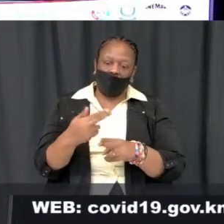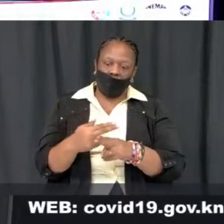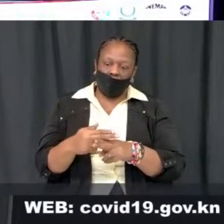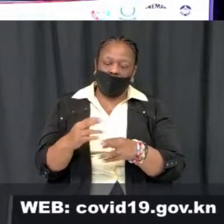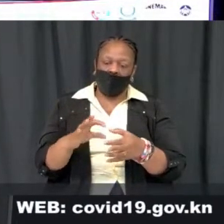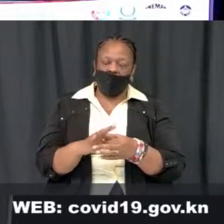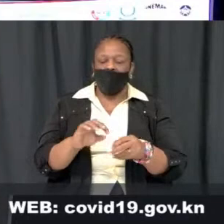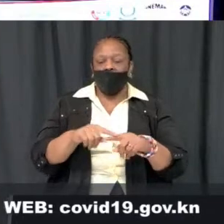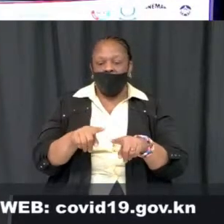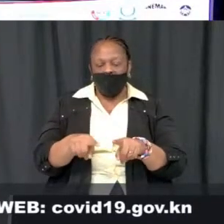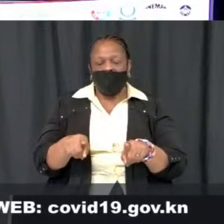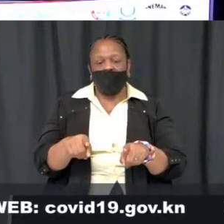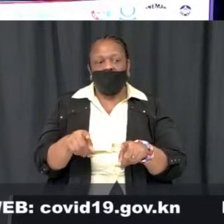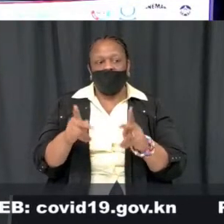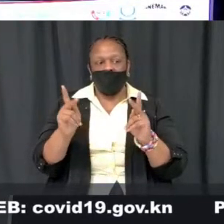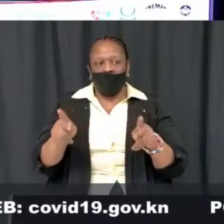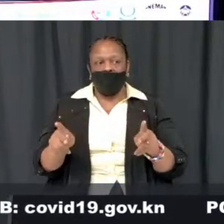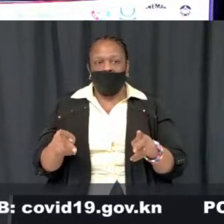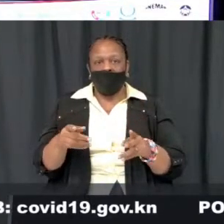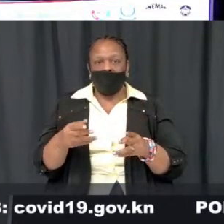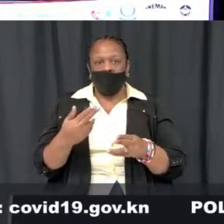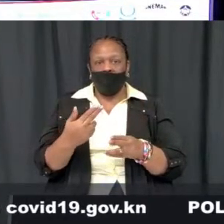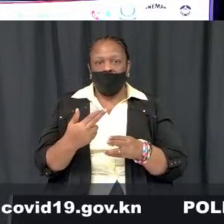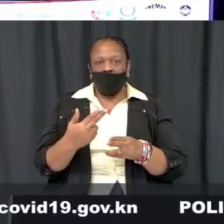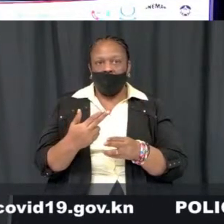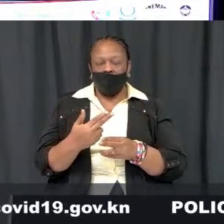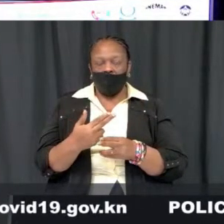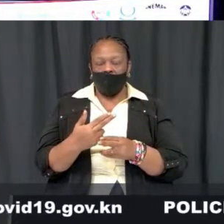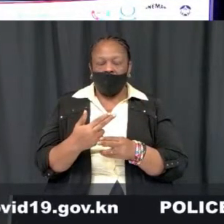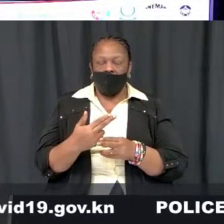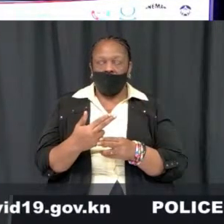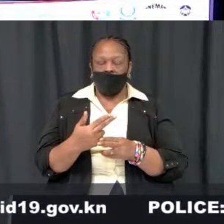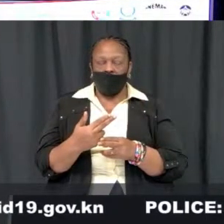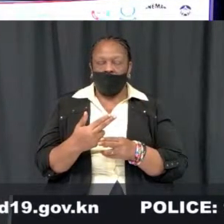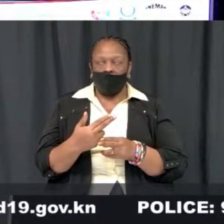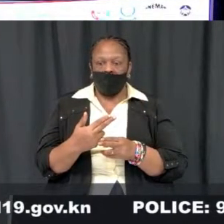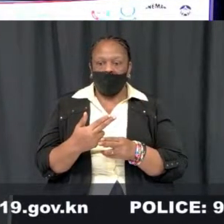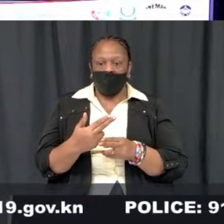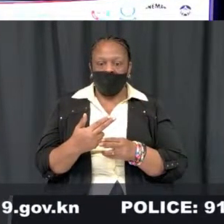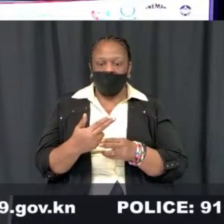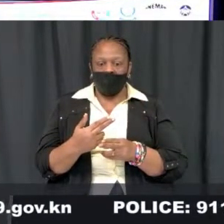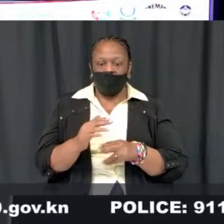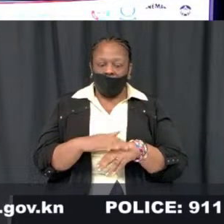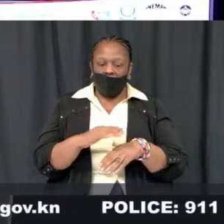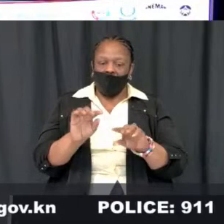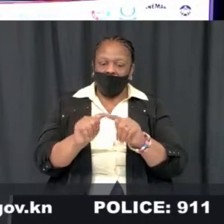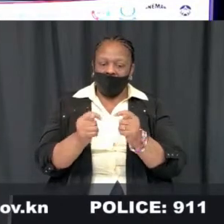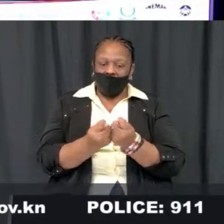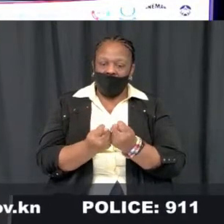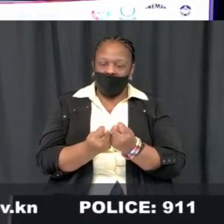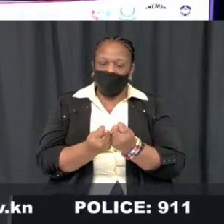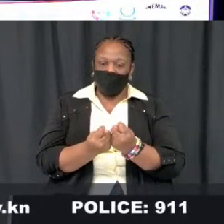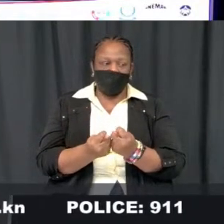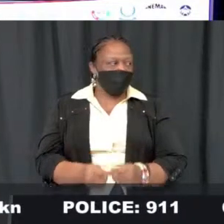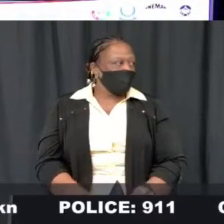ferocious in ensuring that the tourism sector and the tourism product remains the best that it could remain in the